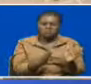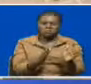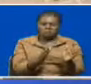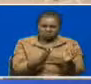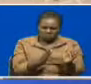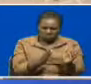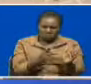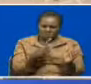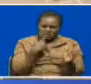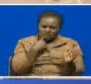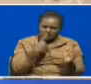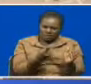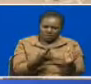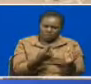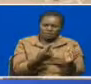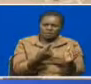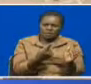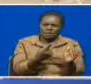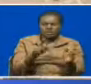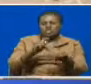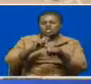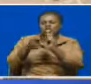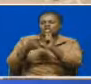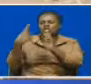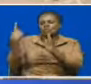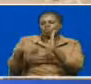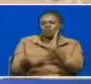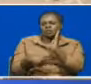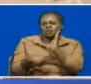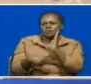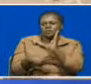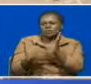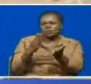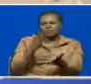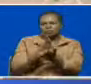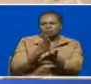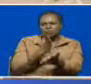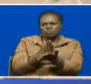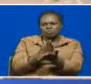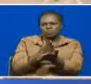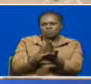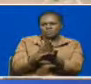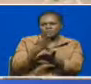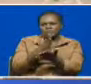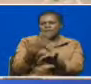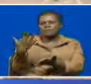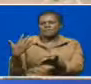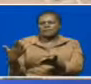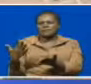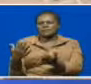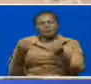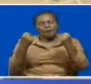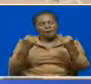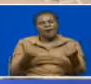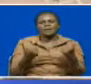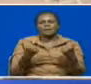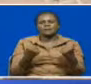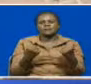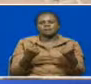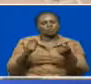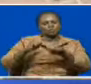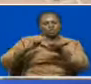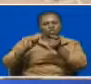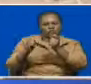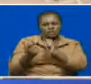then they are told what they need to amend. Obviously, some things may be difficult to